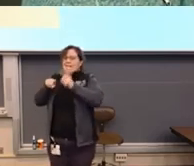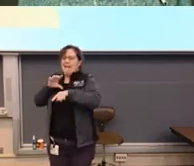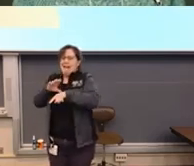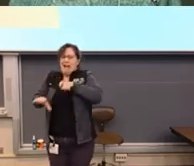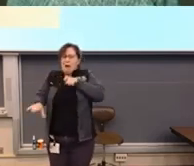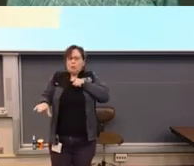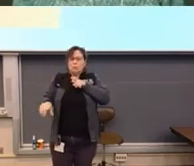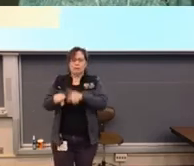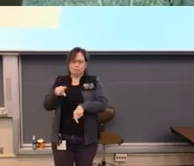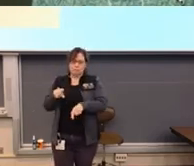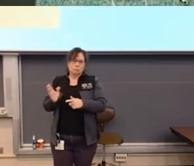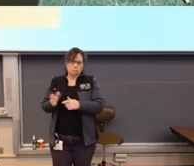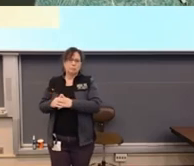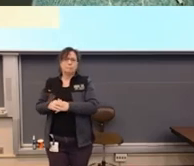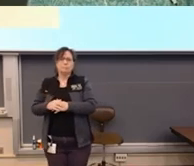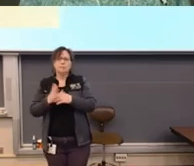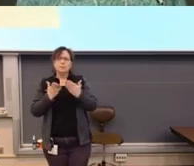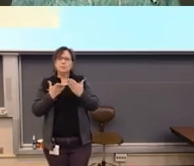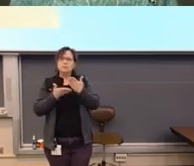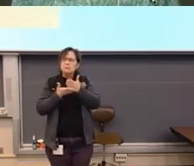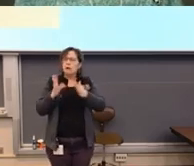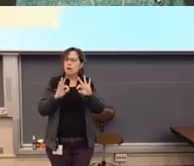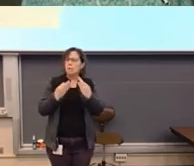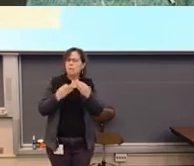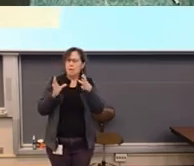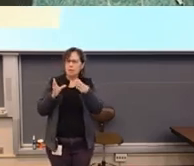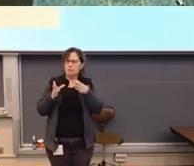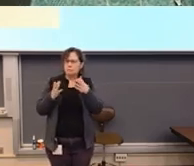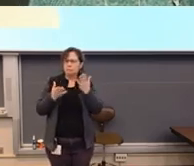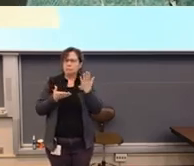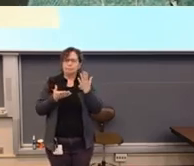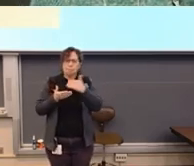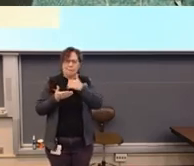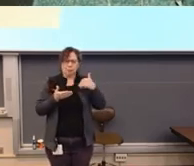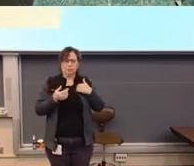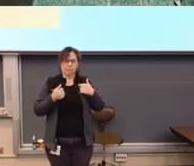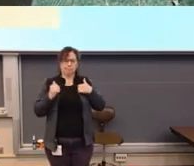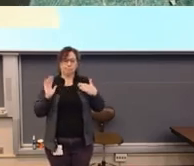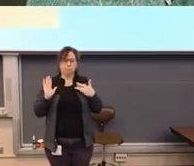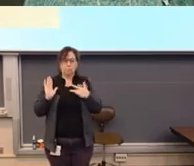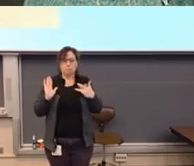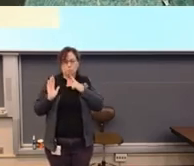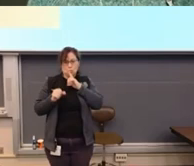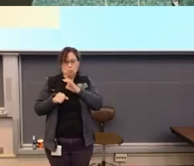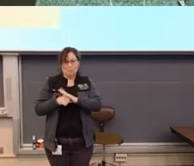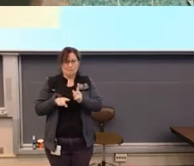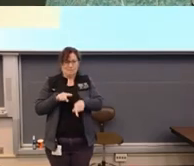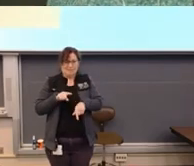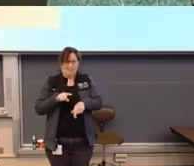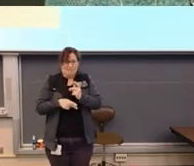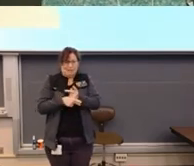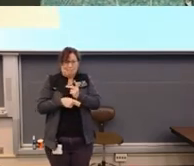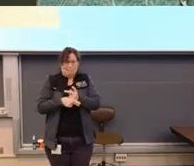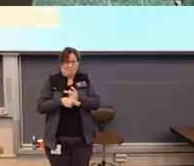it. And some family members are doing this because they make promises that they might not be able to keep. The